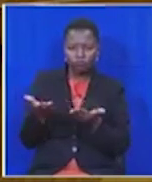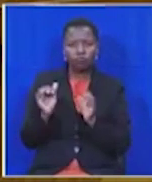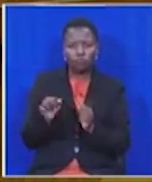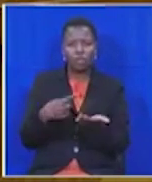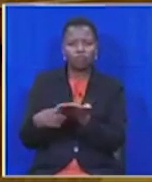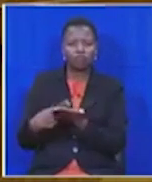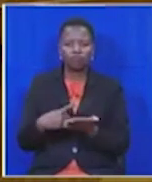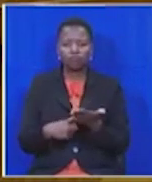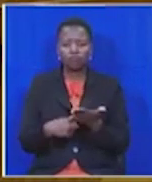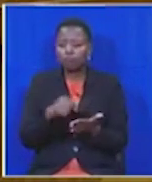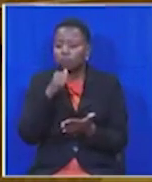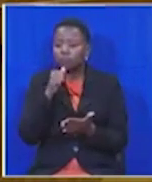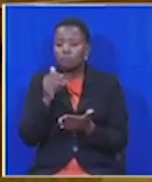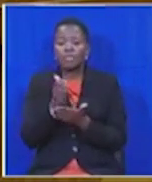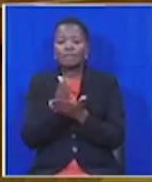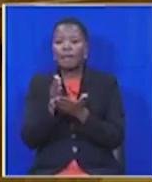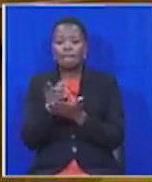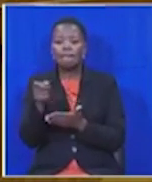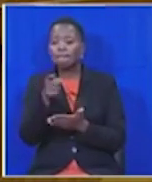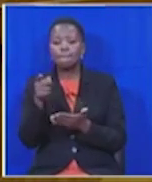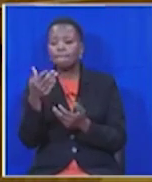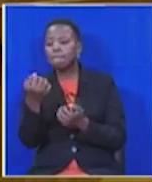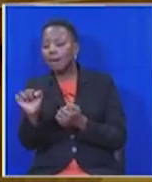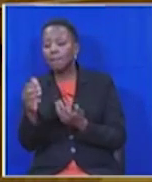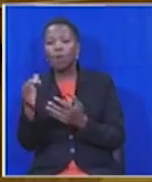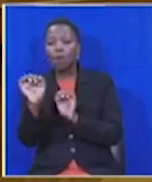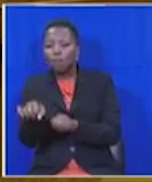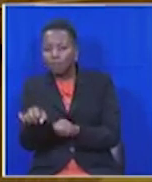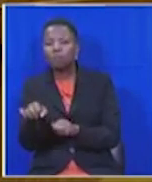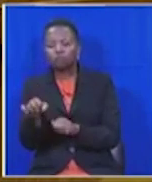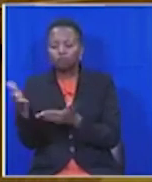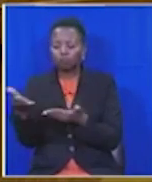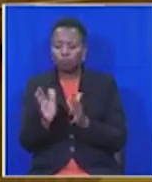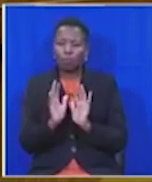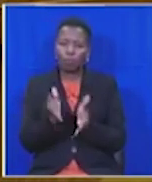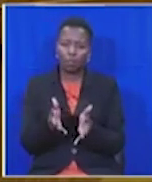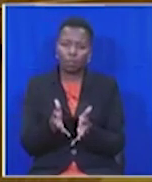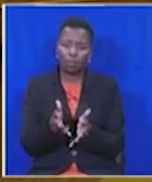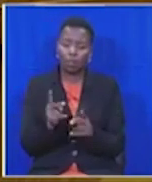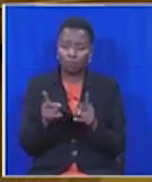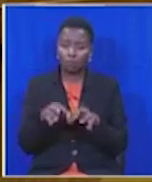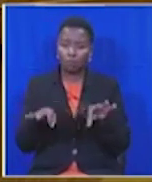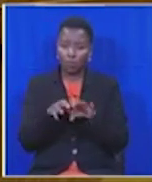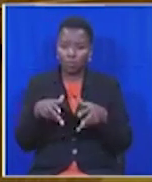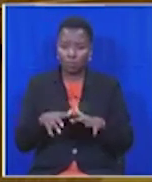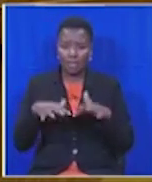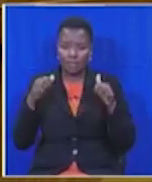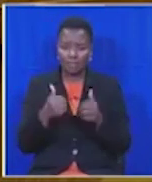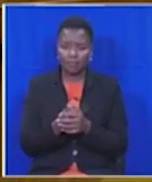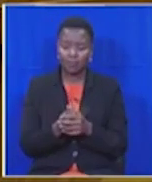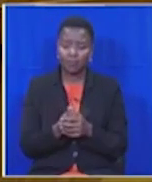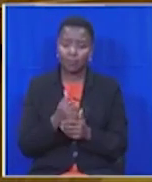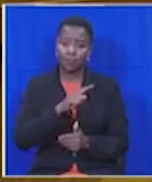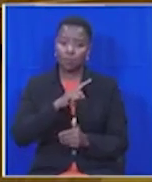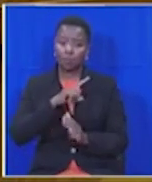even after the rules have been adopted or approved by this important chamber. because the rules,